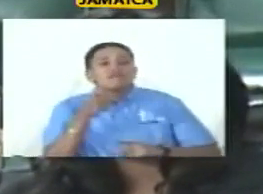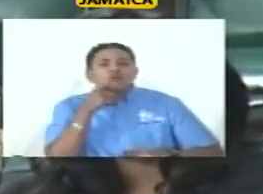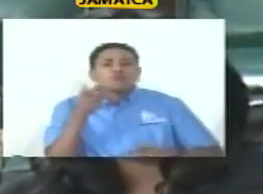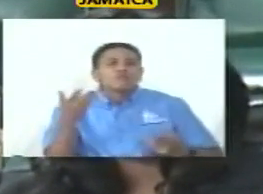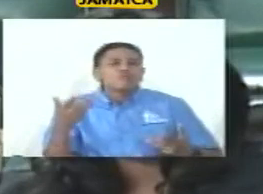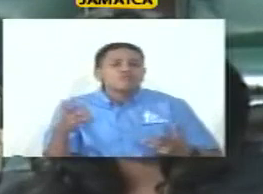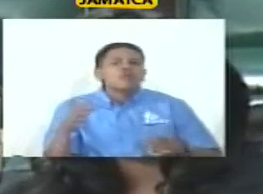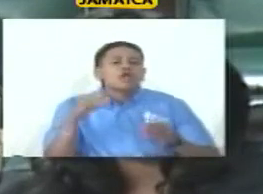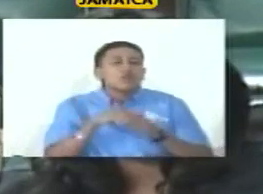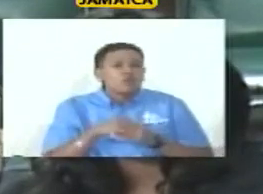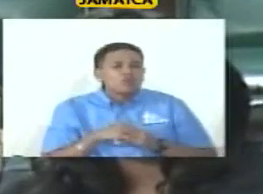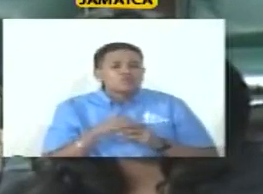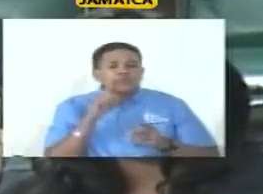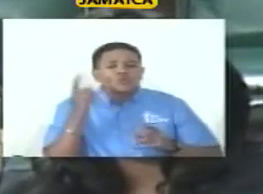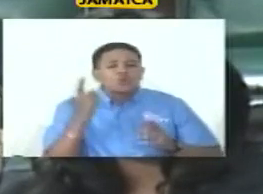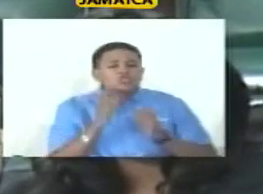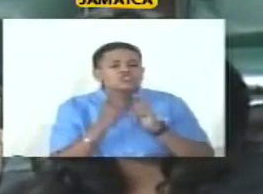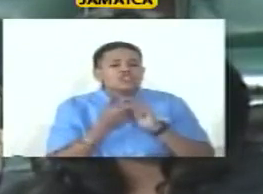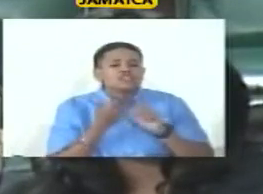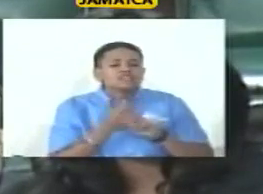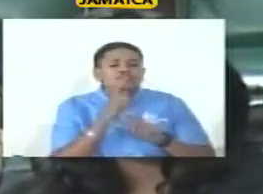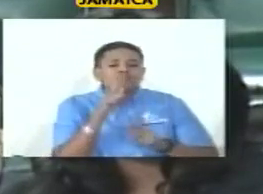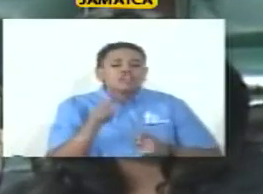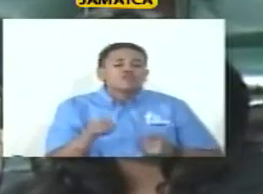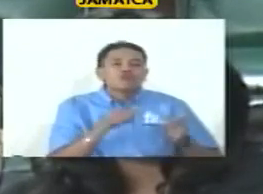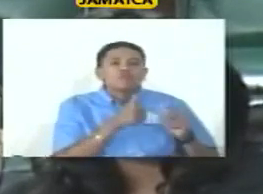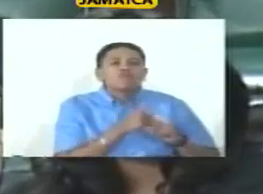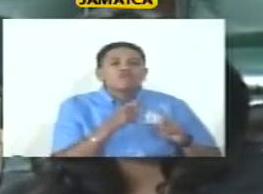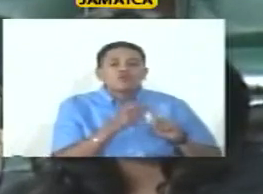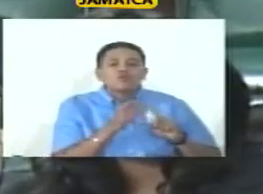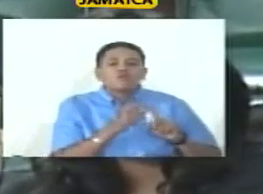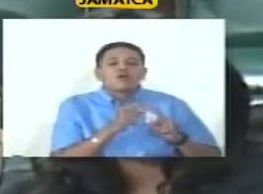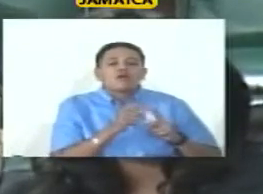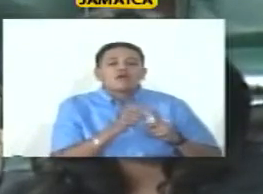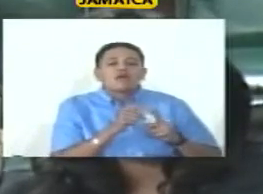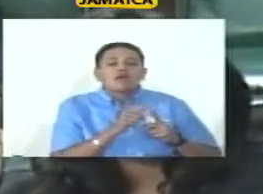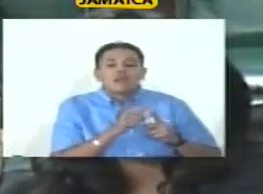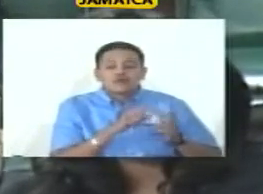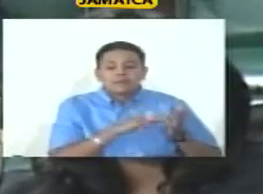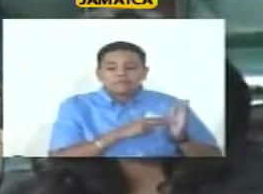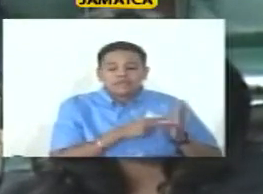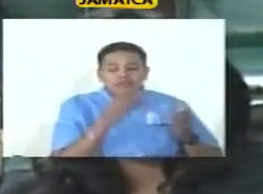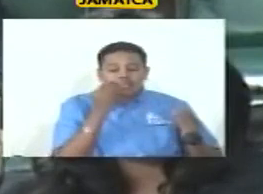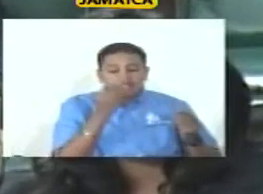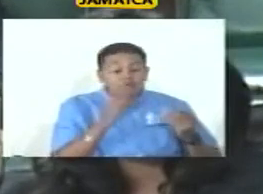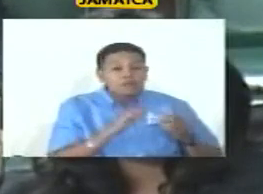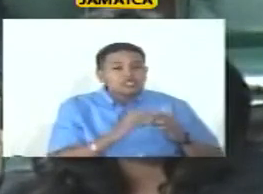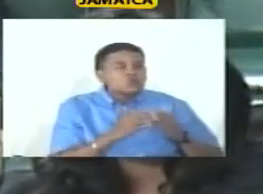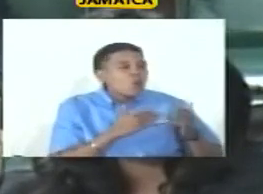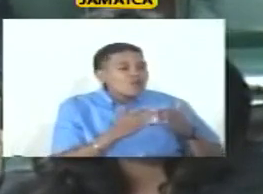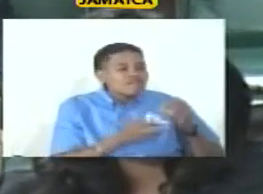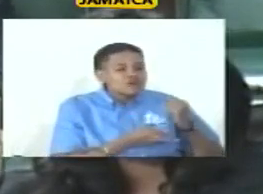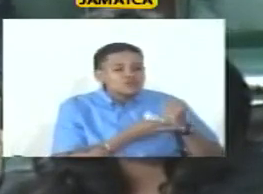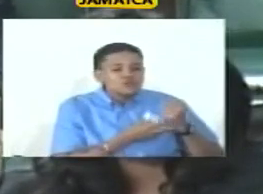includes. So the only change is to remove the words means information however stored from